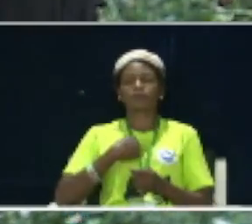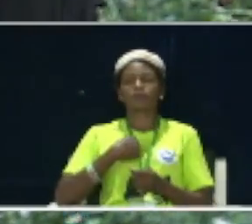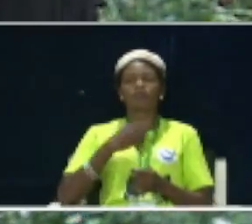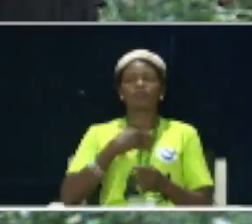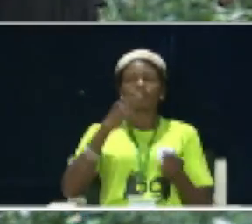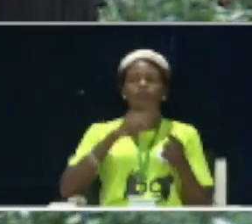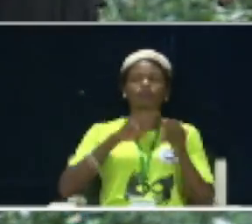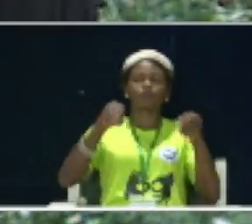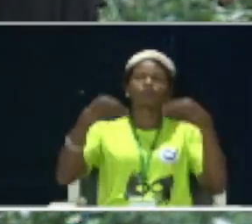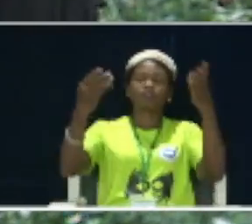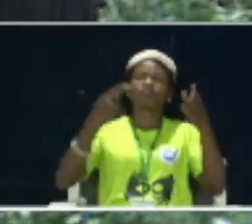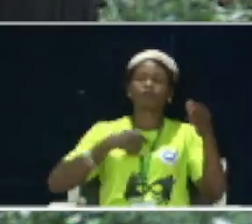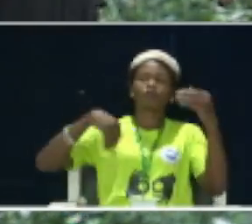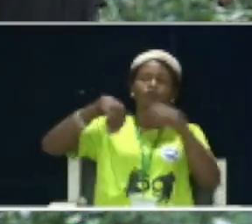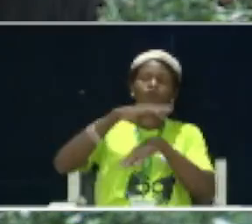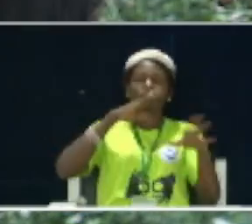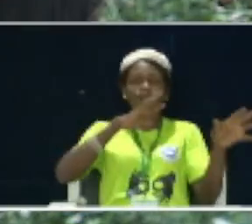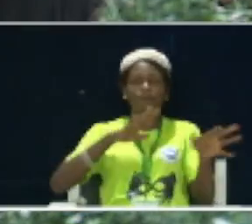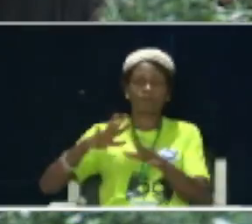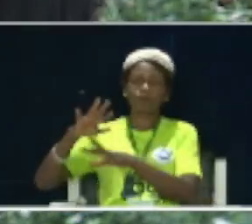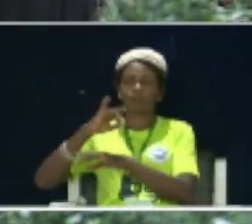and to give me overflowing blessing.